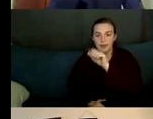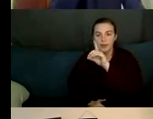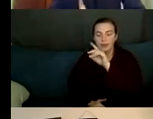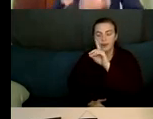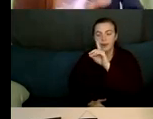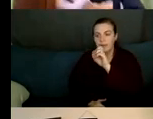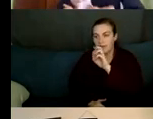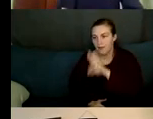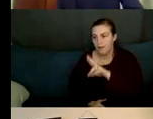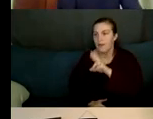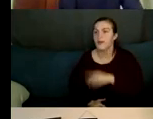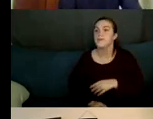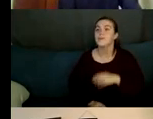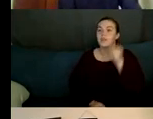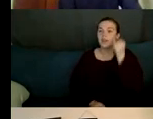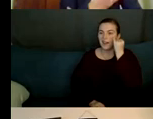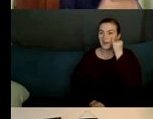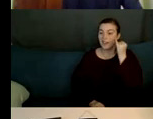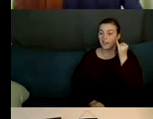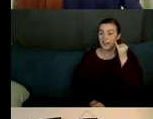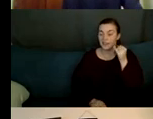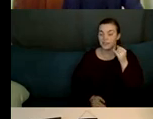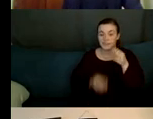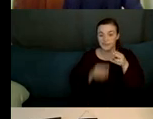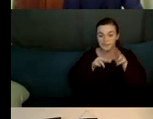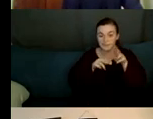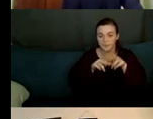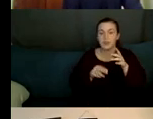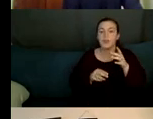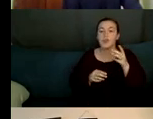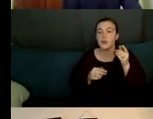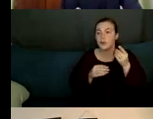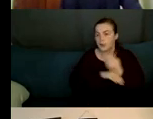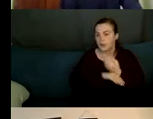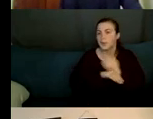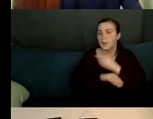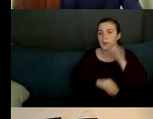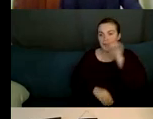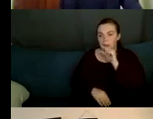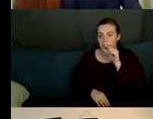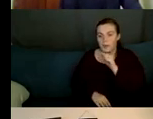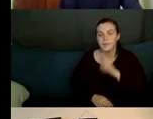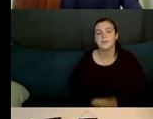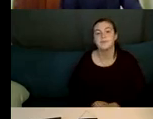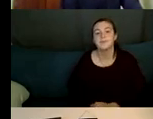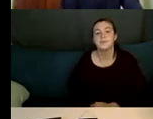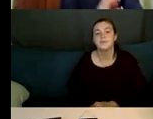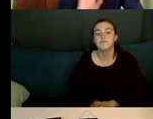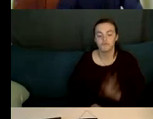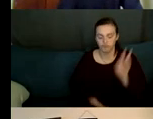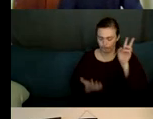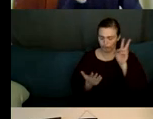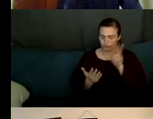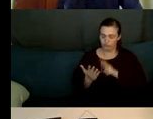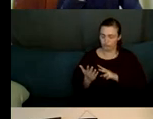do that in case there are updates. But first have your event staff look, and they're just going to look like, yeah,